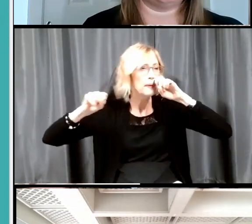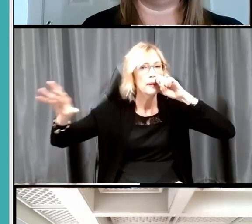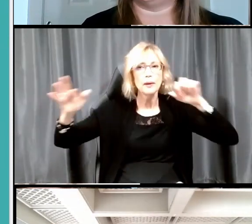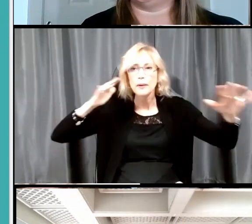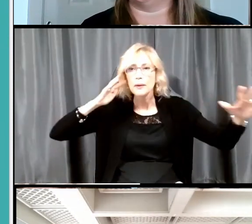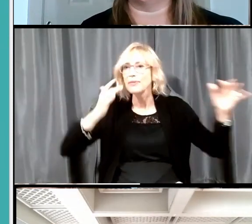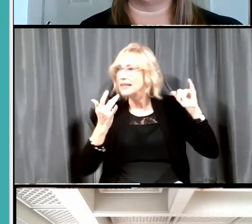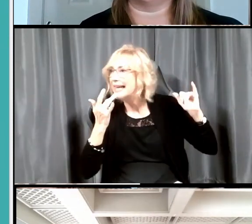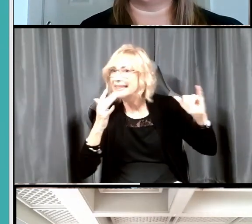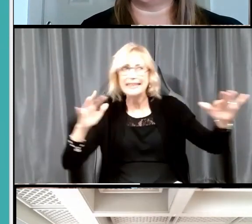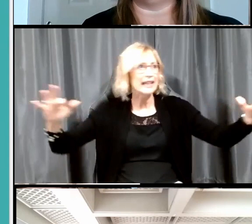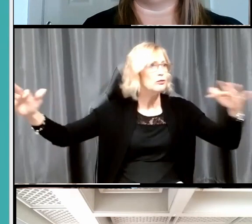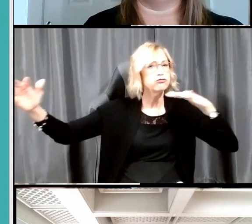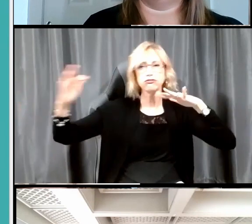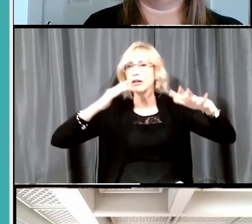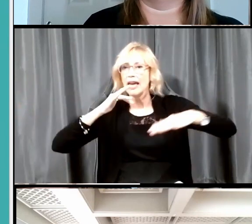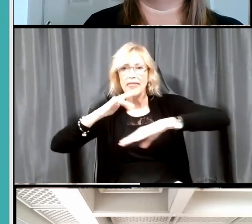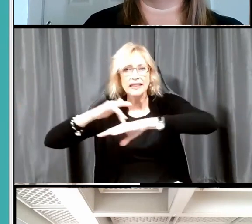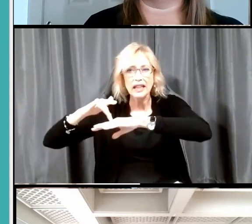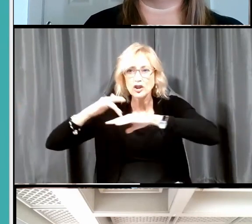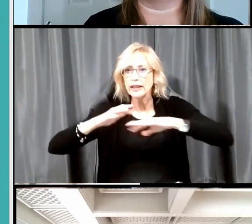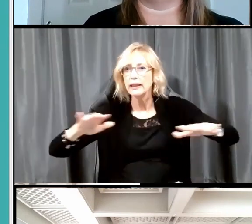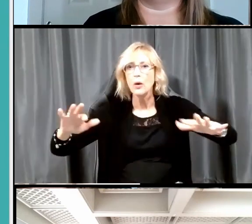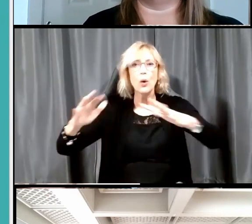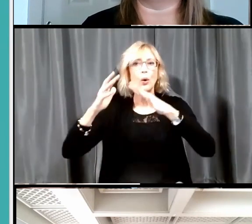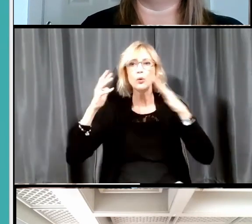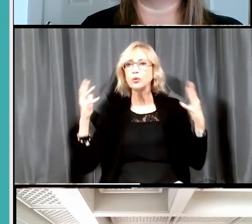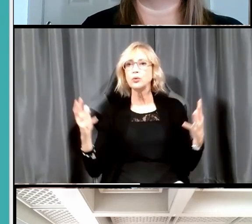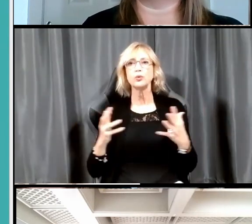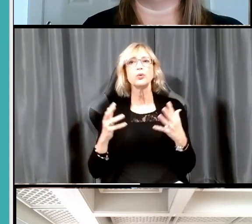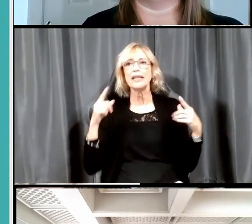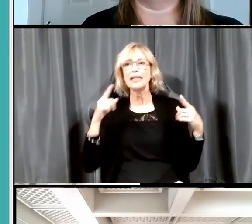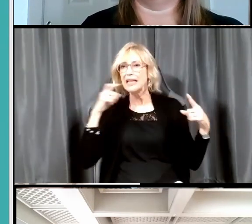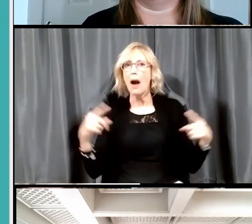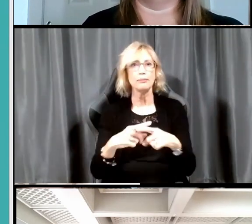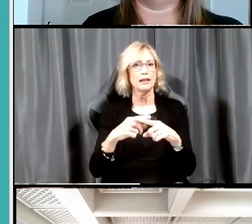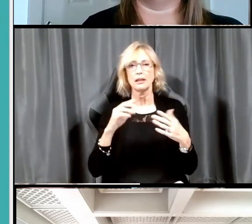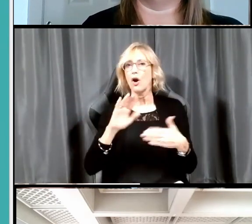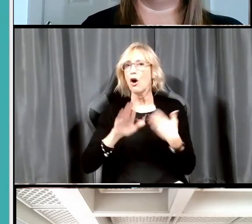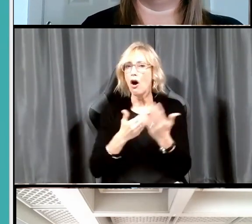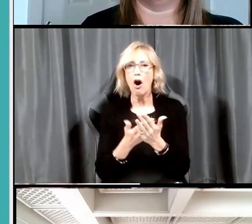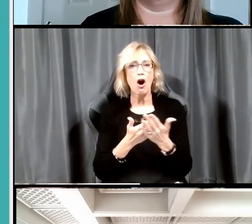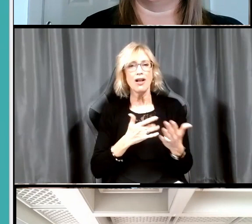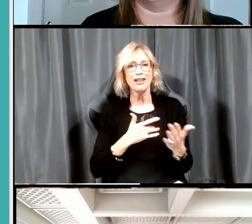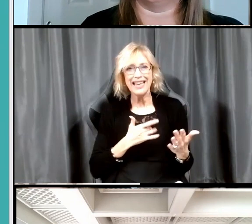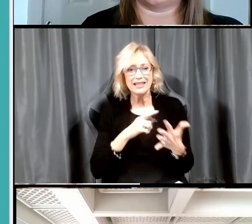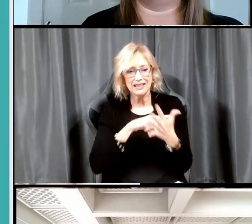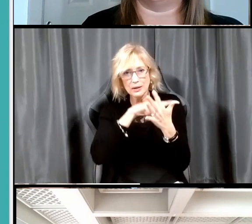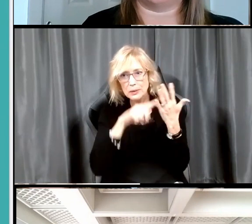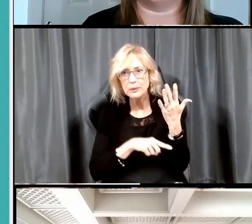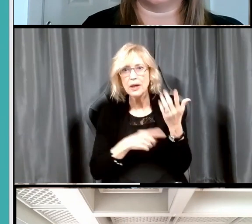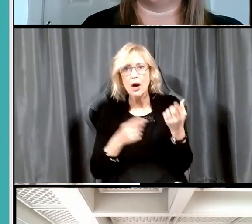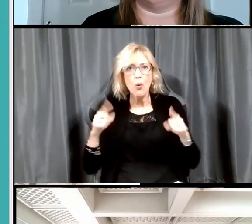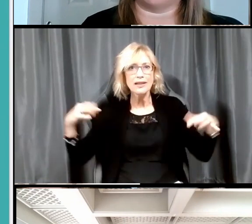the tasting or touching, all those are very complex sensory when it comes to what's